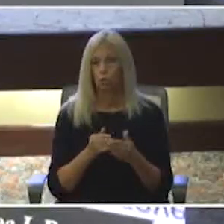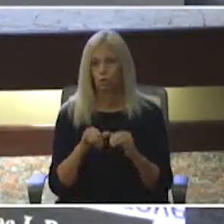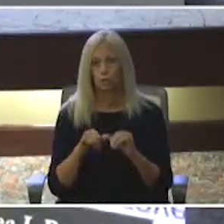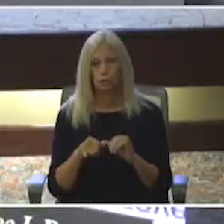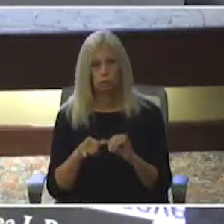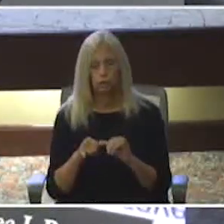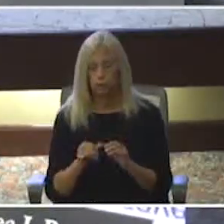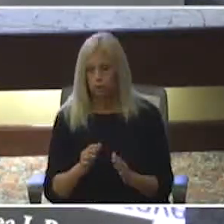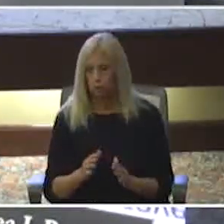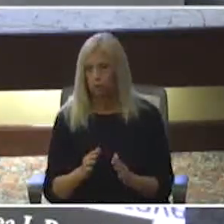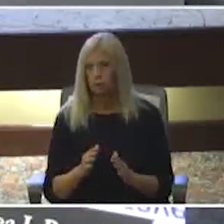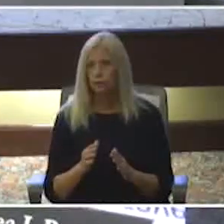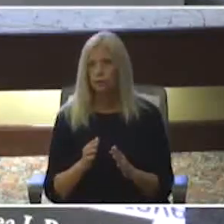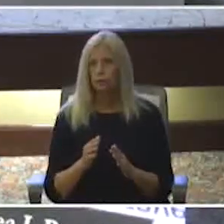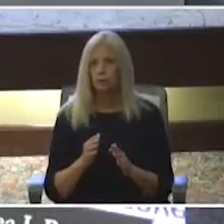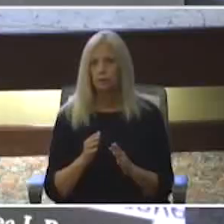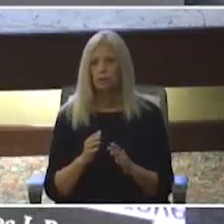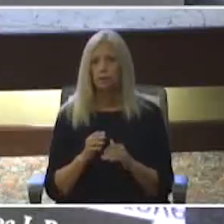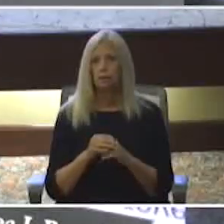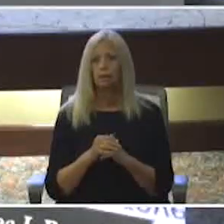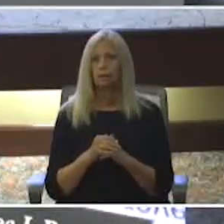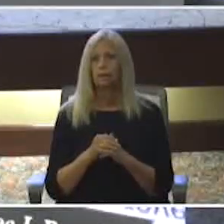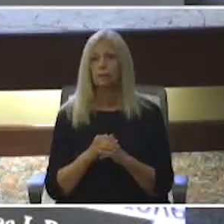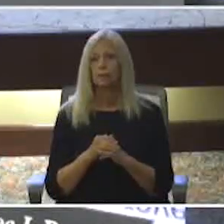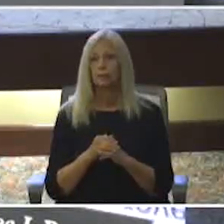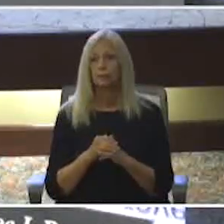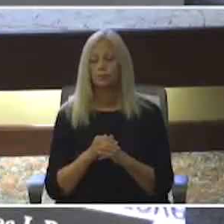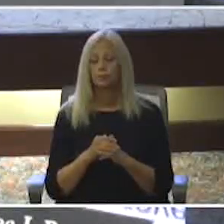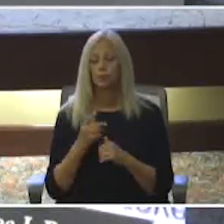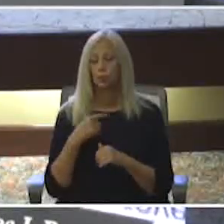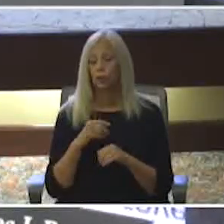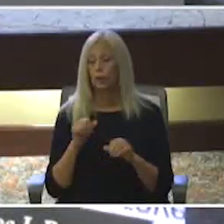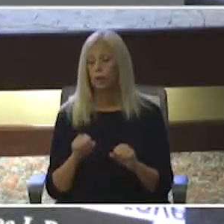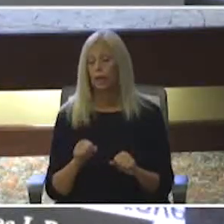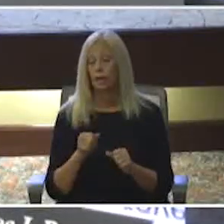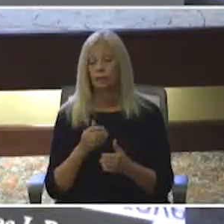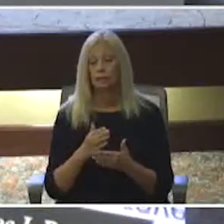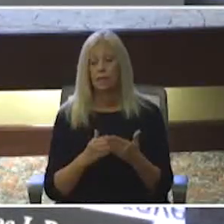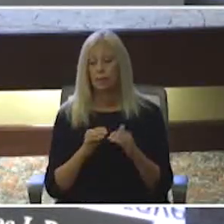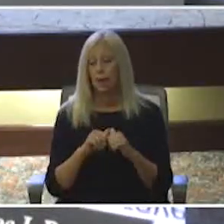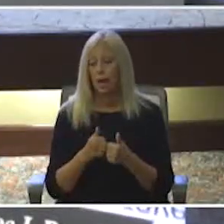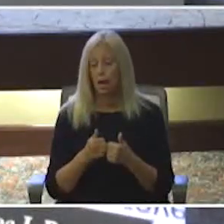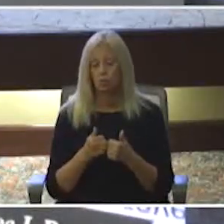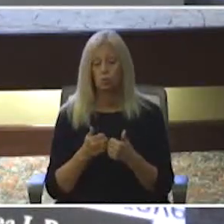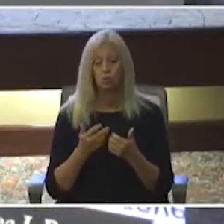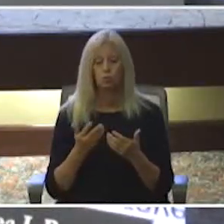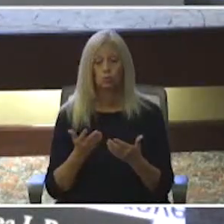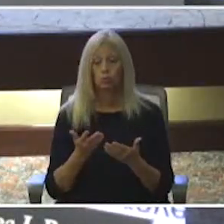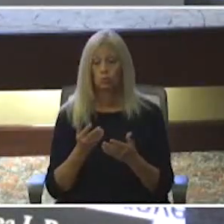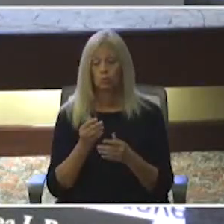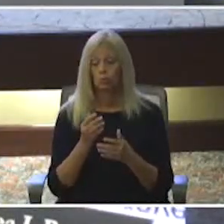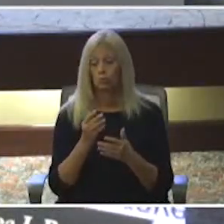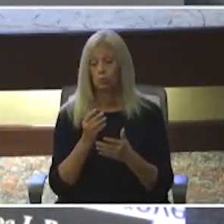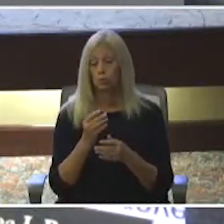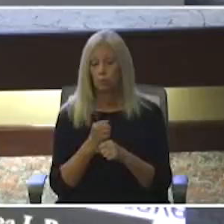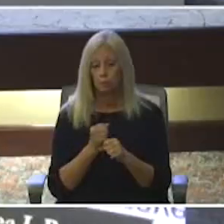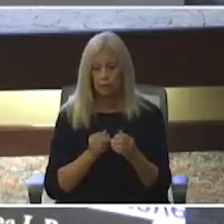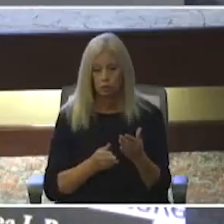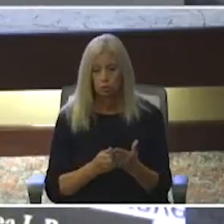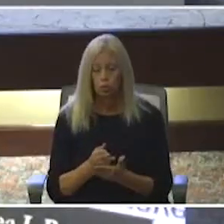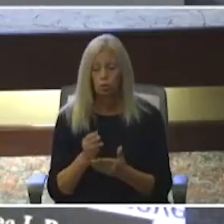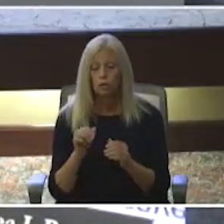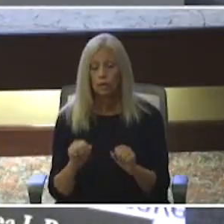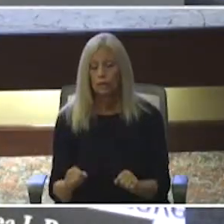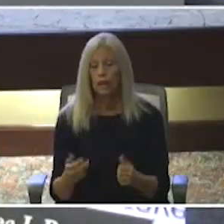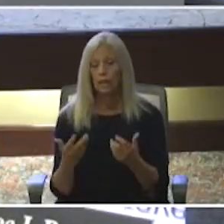there's an overhang and all that. If you could somehow structurally make sure that it could accommodate that in